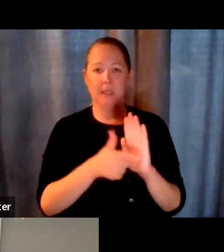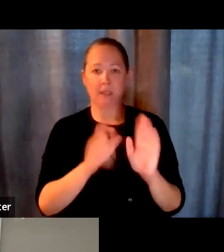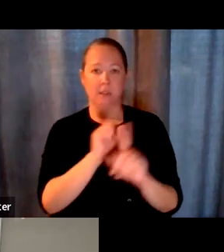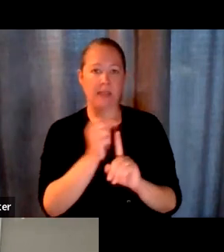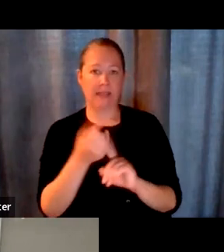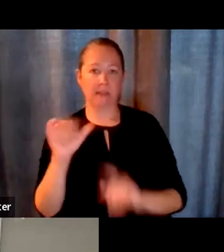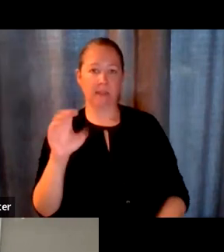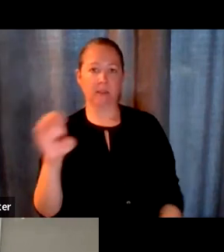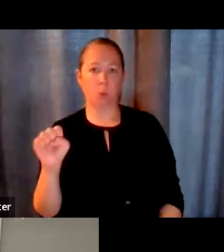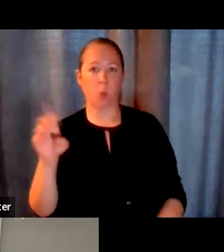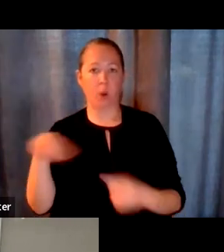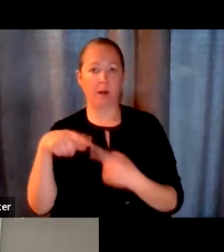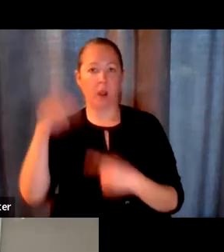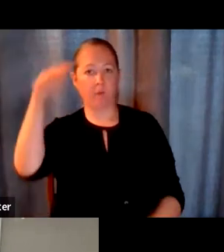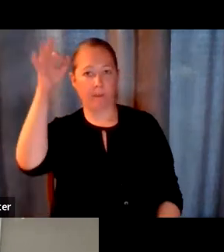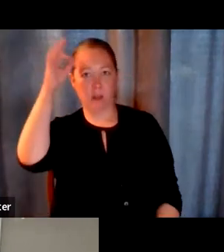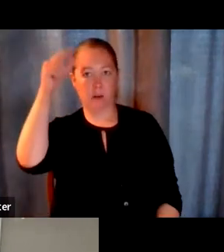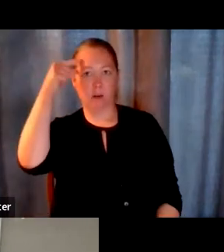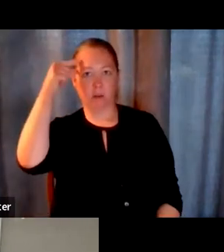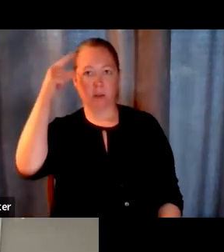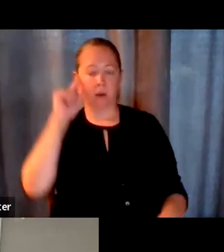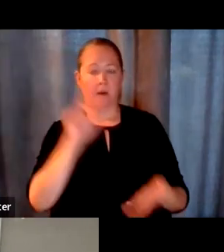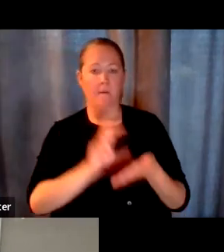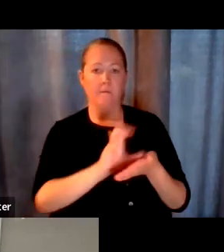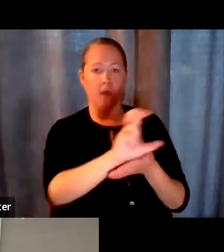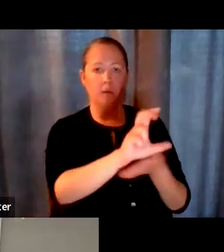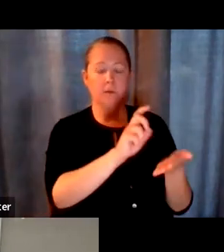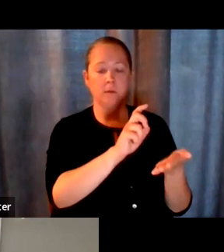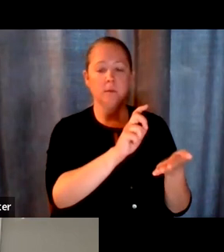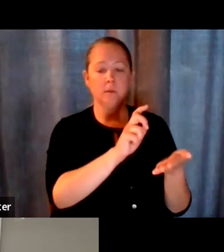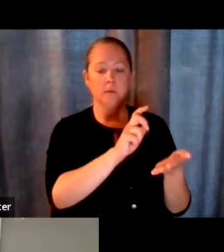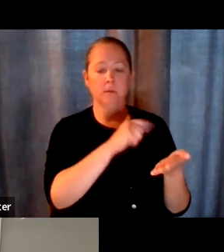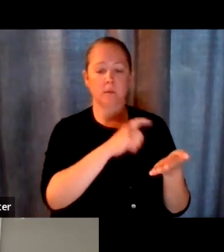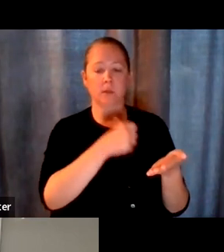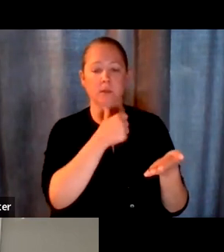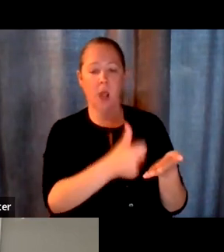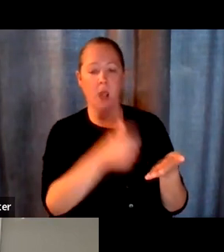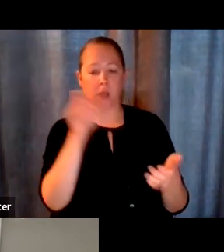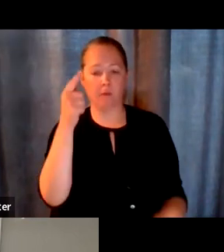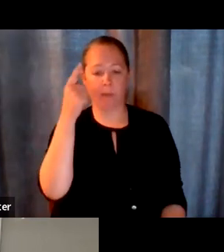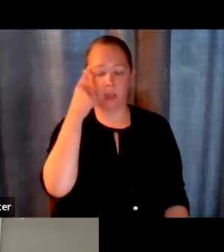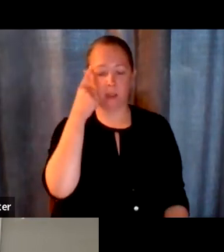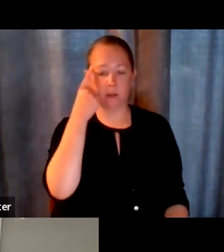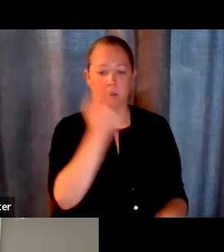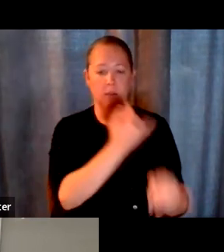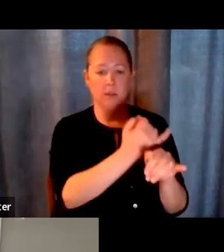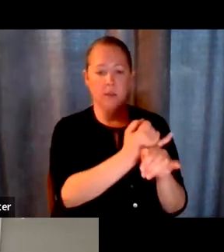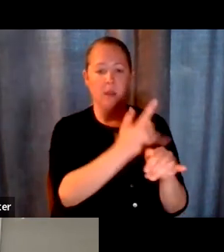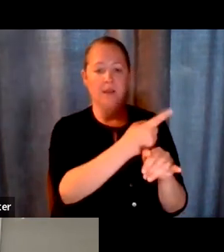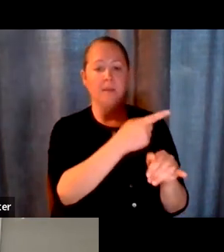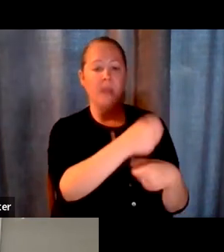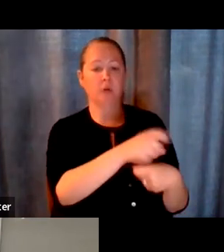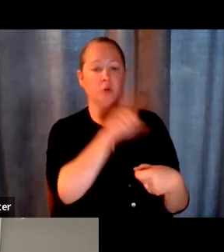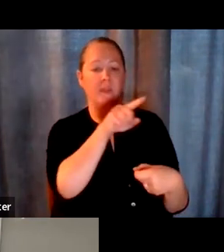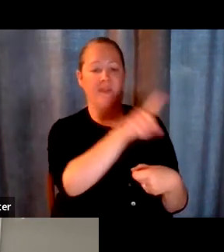government funds go to non-government entities to provide public services, that they serve the whole public. And